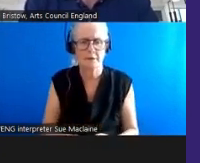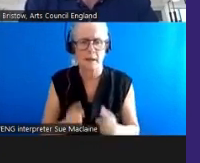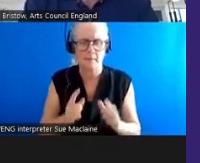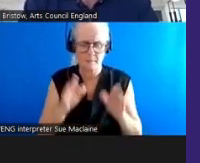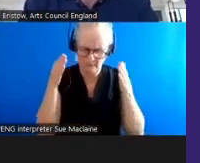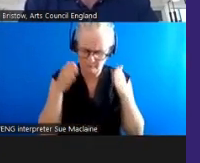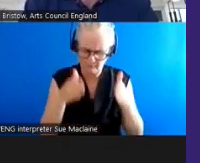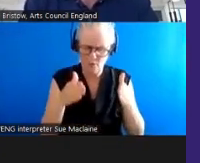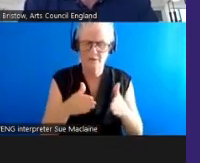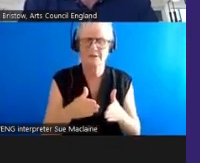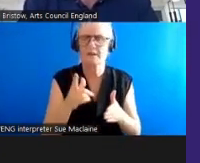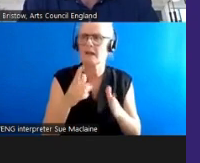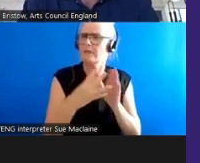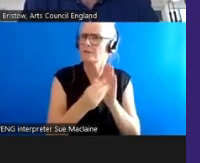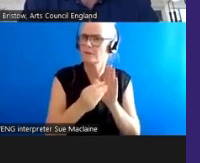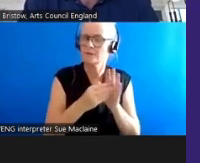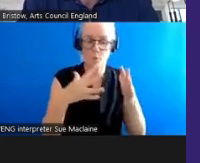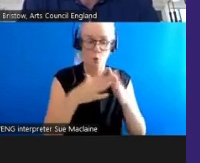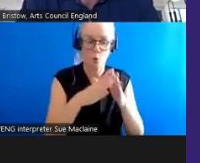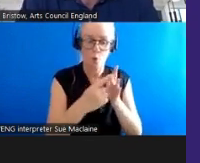Wirral, most recent